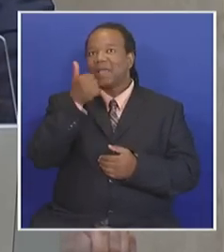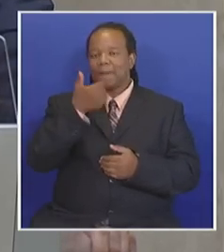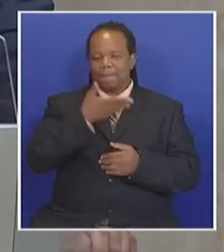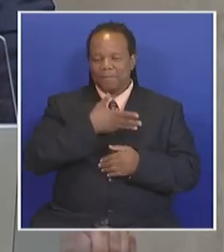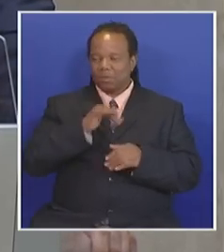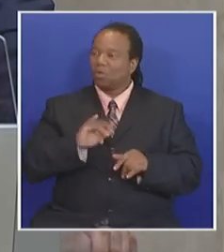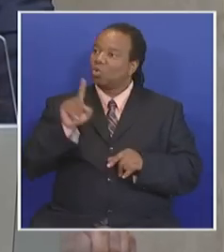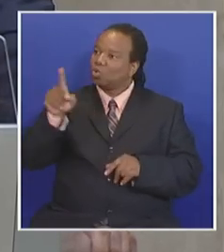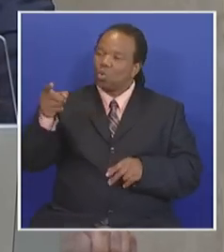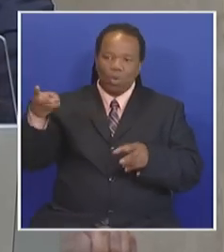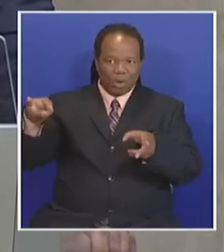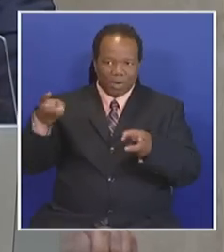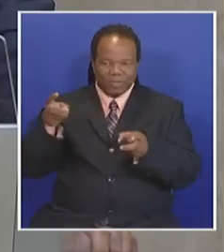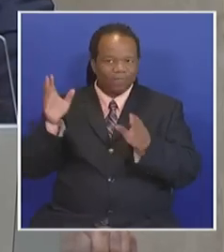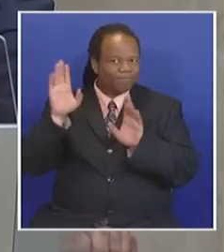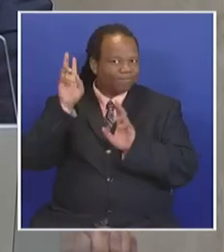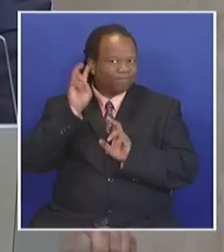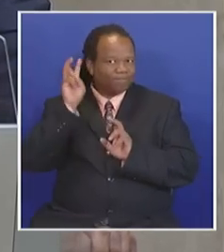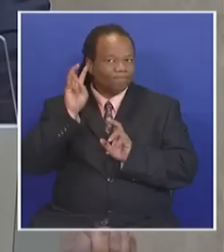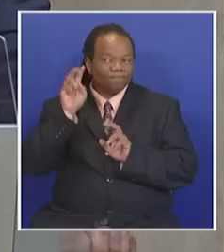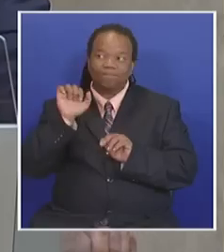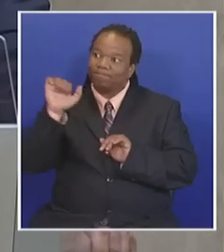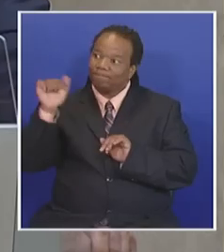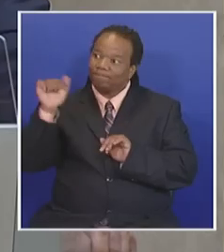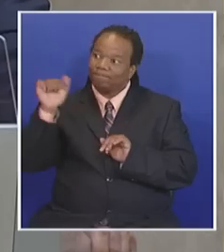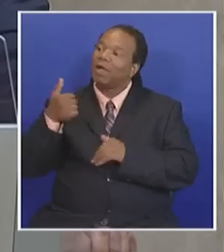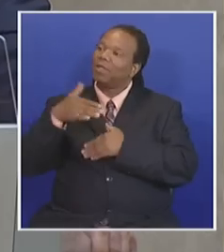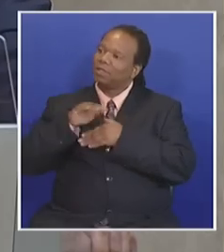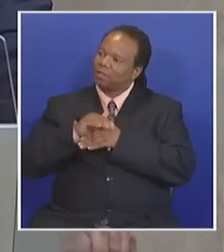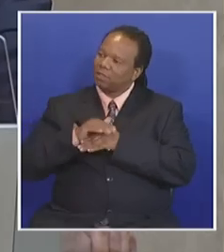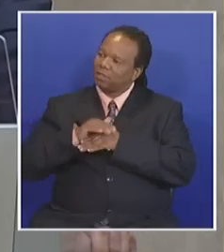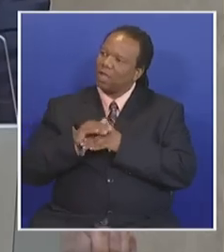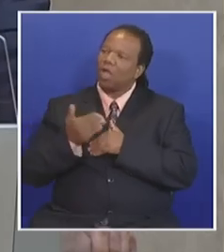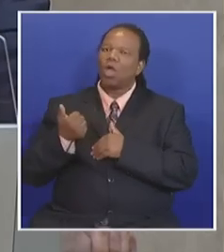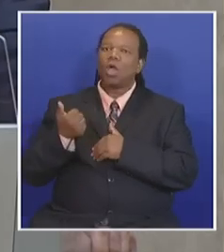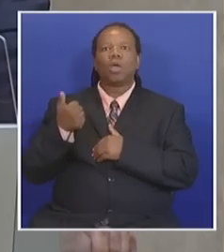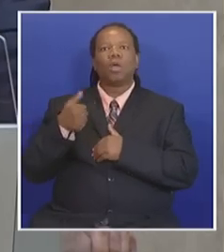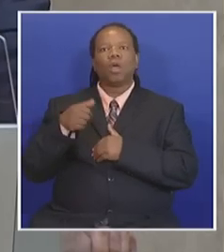very carefully to me, my dear colleagues. I too